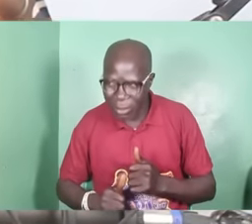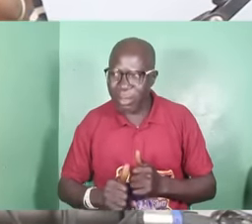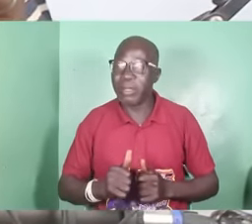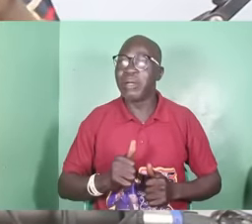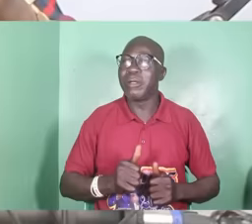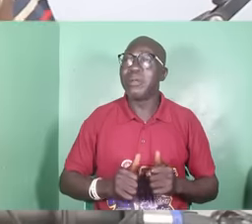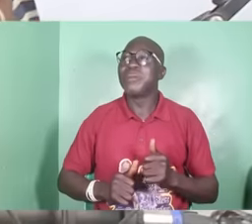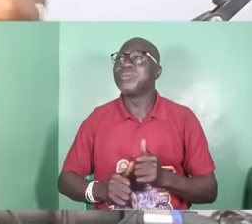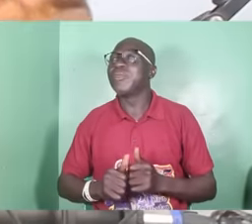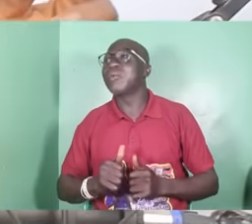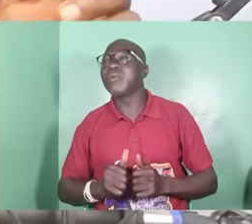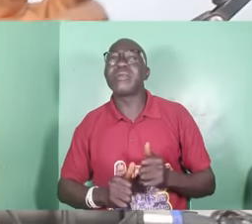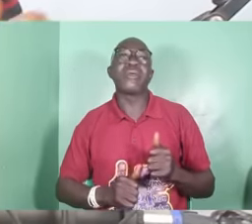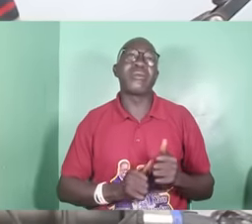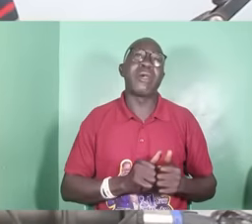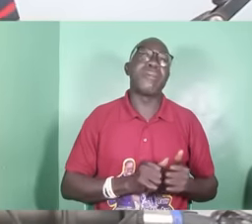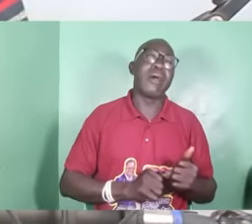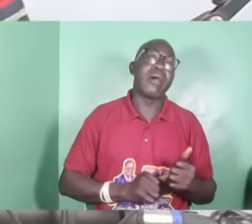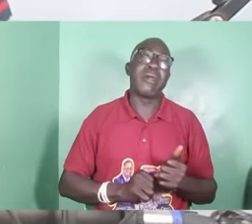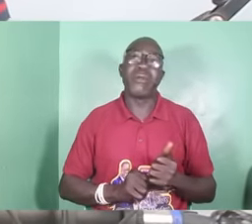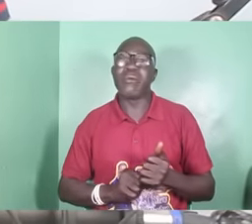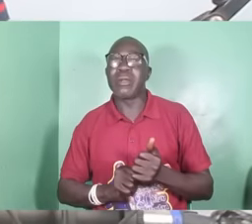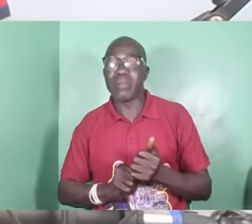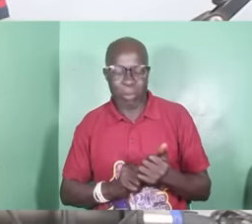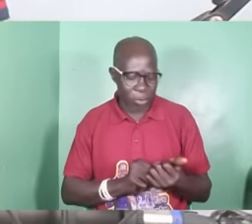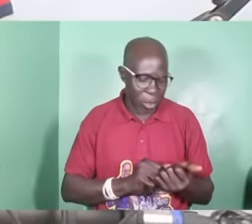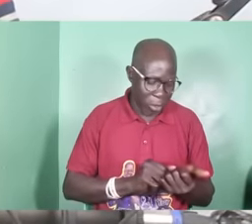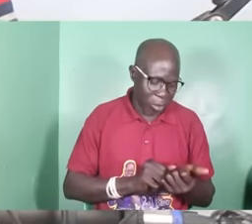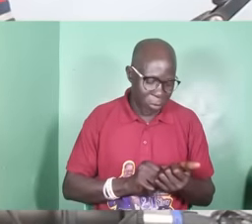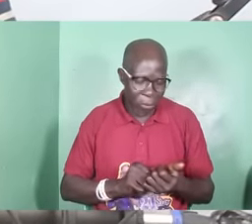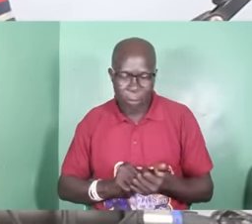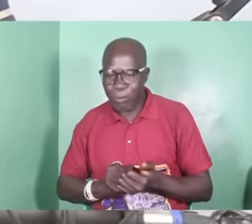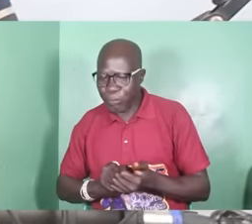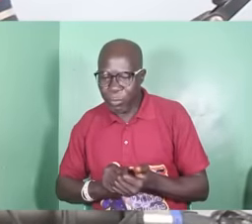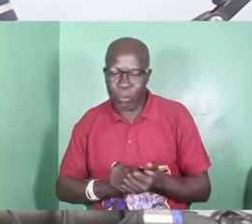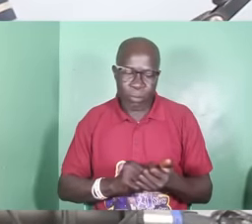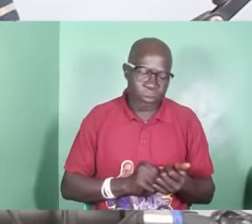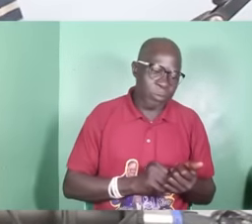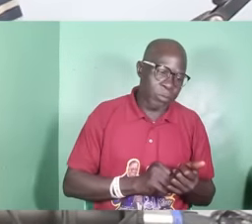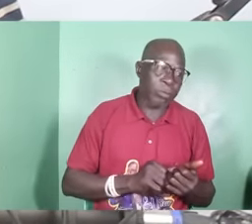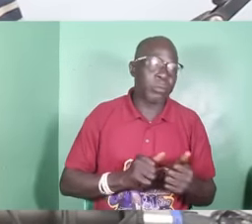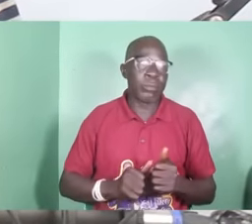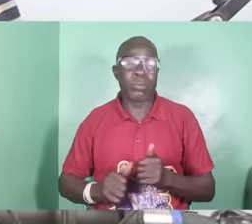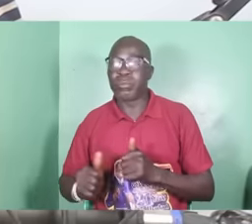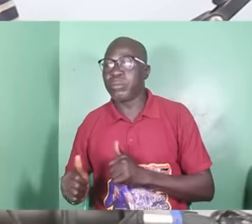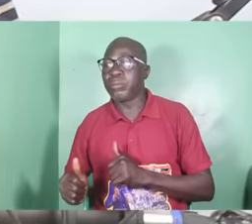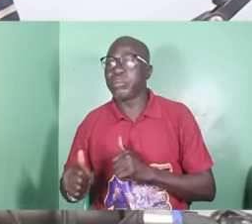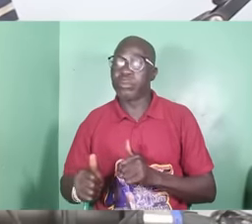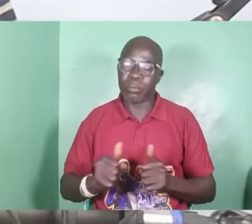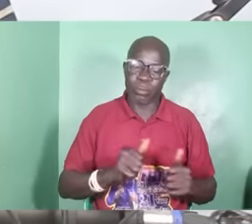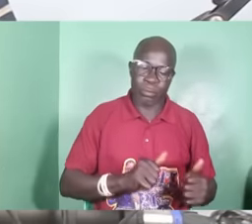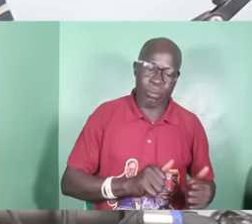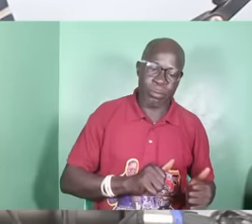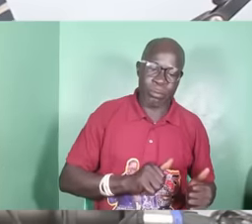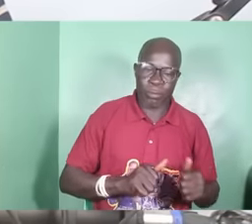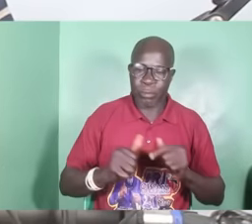ti tan ti ko sa kọkọ fún mi ọlọ́run ayọ̀ mi kò dojú